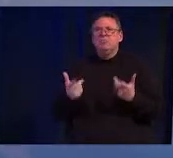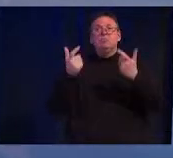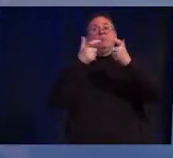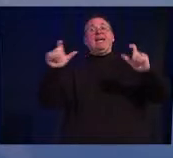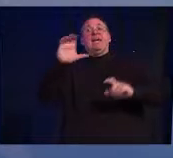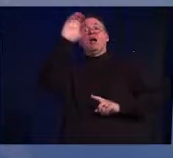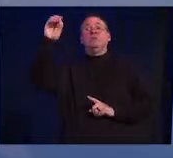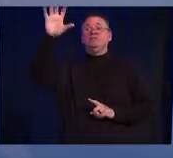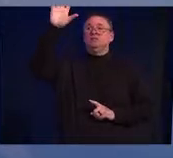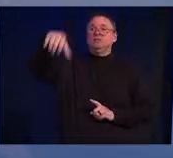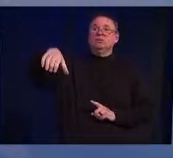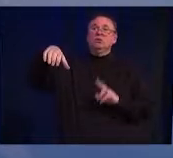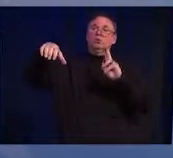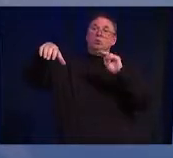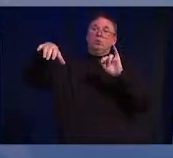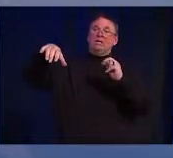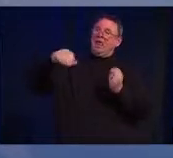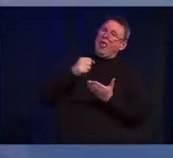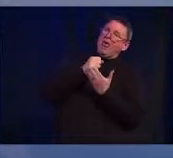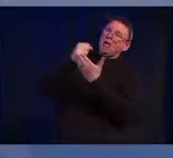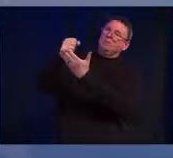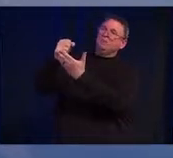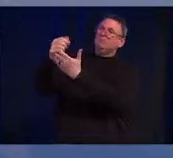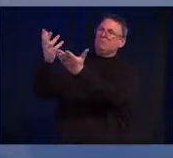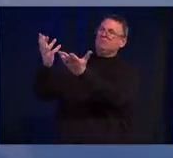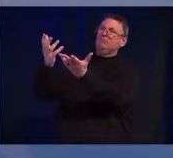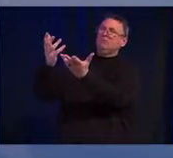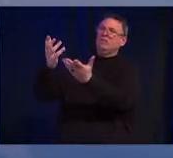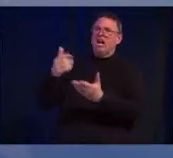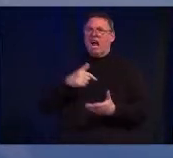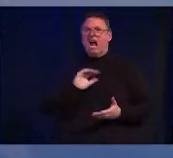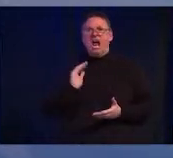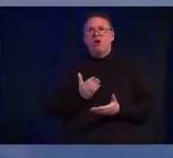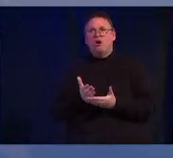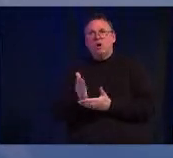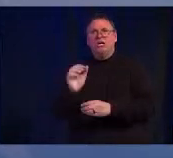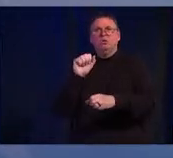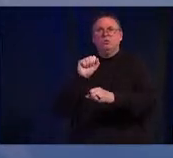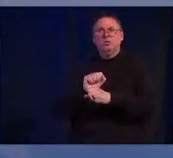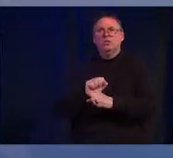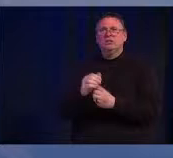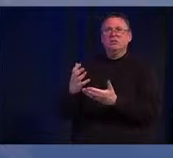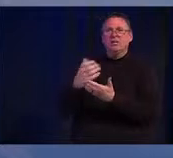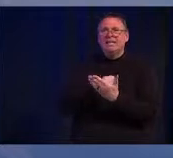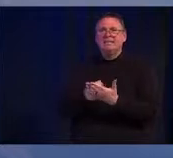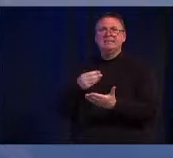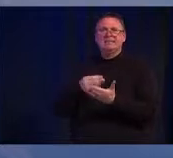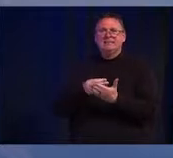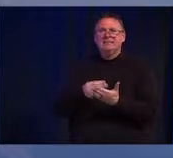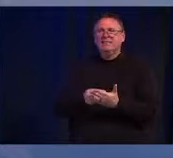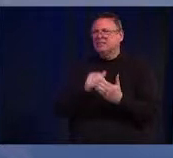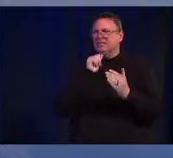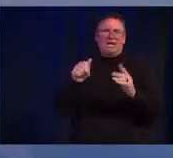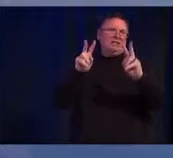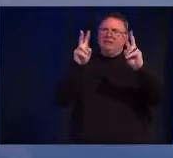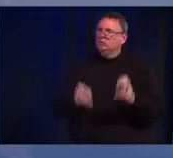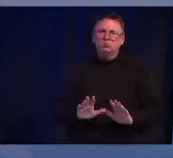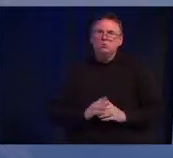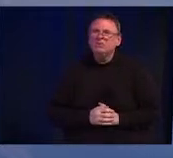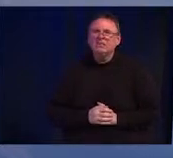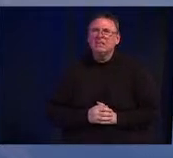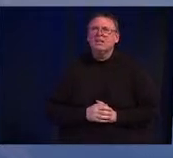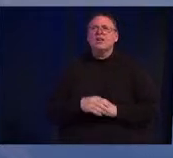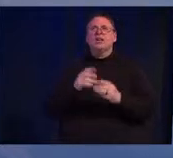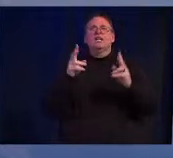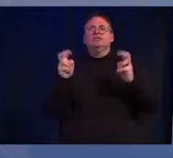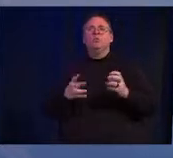when it comes to prevailing wage or right to work, I don't think that is the issue. The issue is making sure